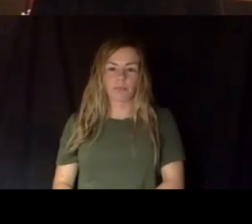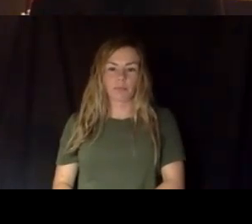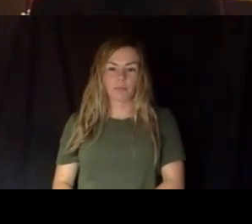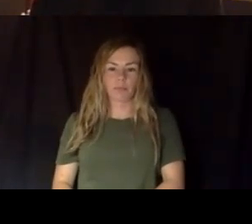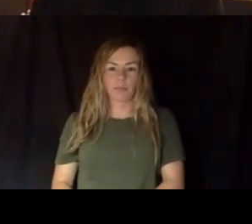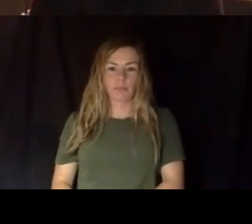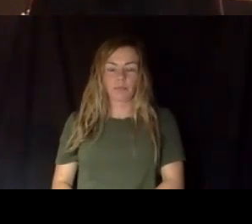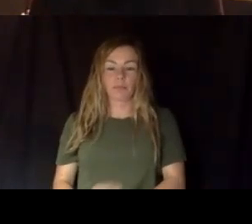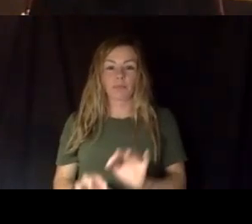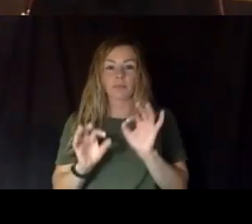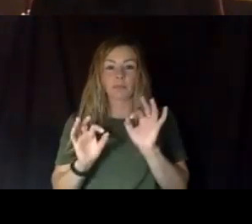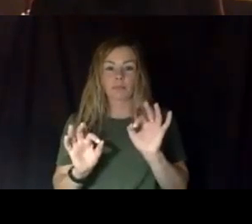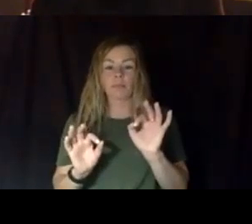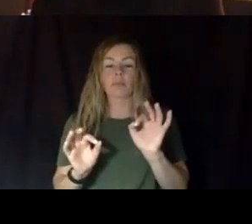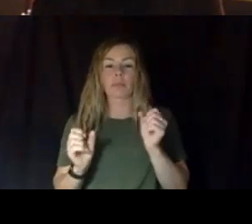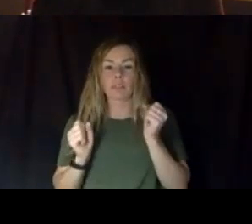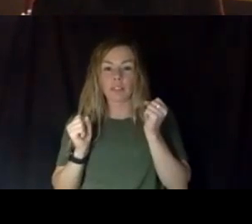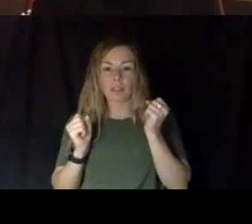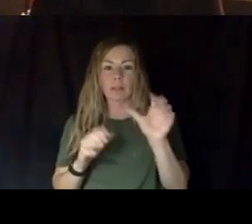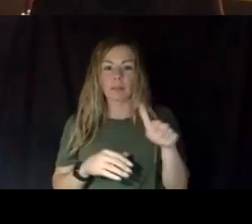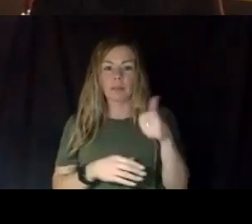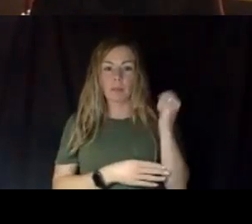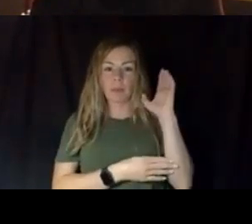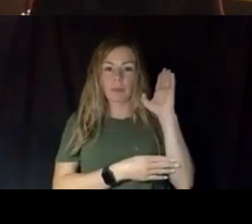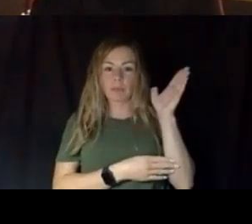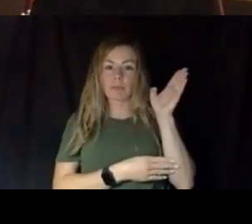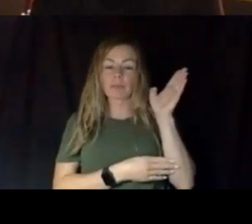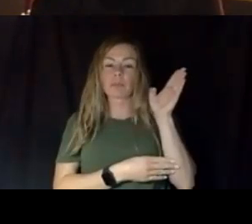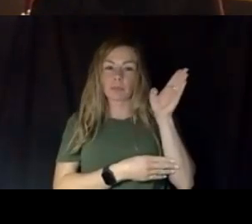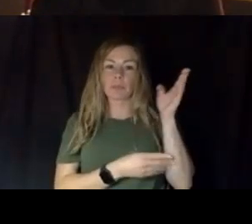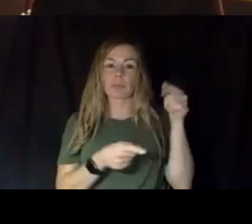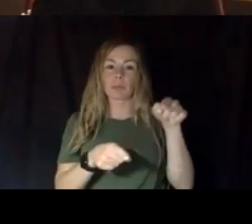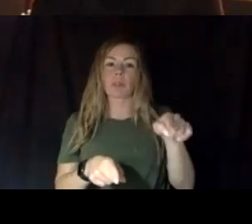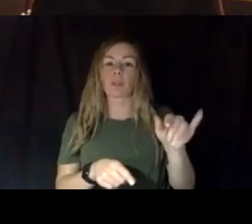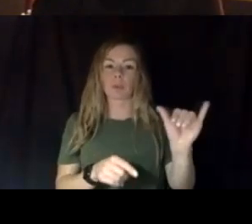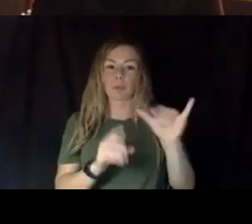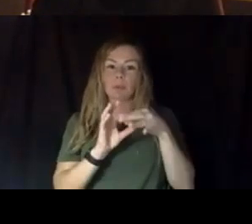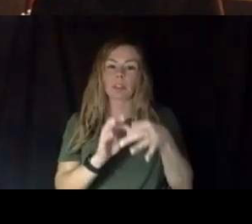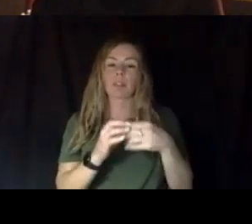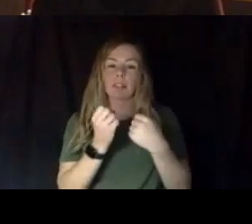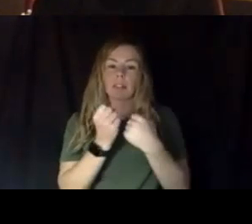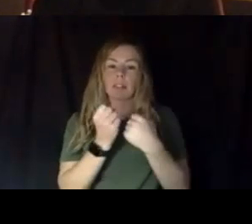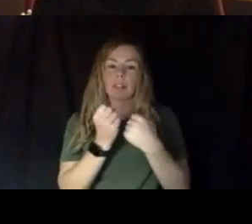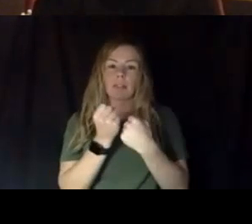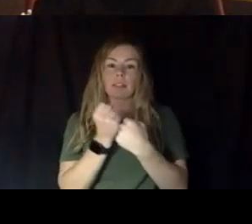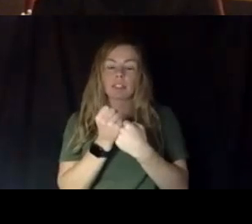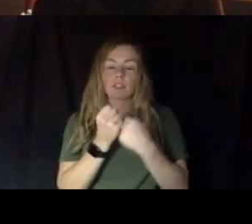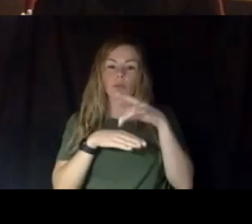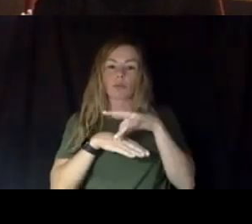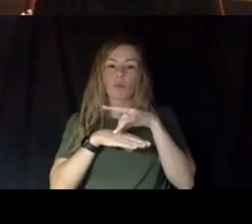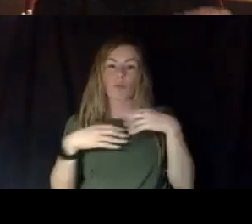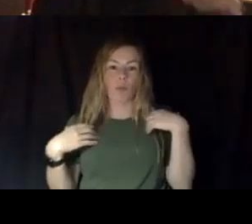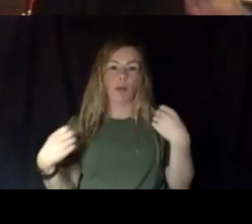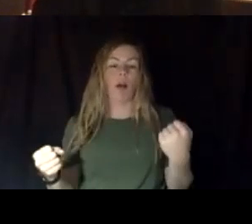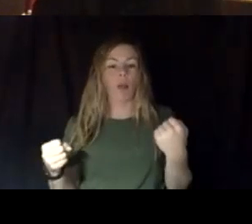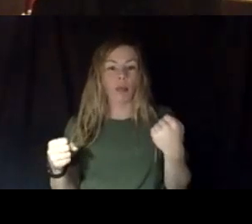Very good. And we have many other presentations as part of our Foundations of Global Health series coming up. I've put them in the